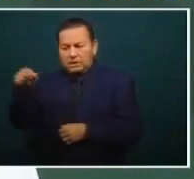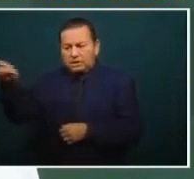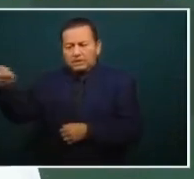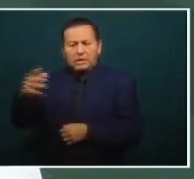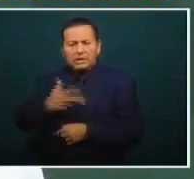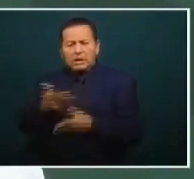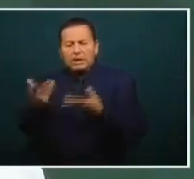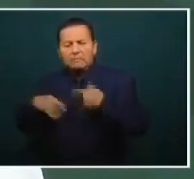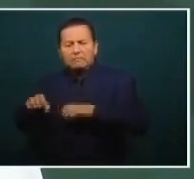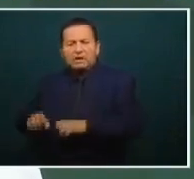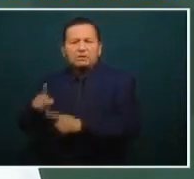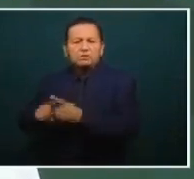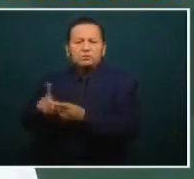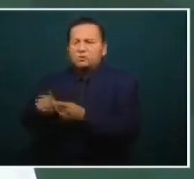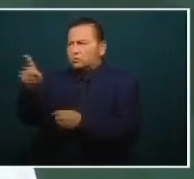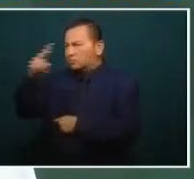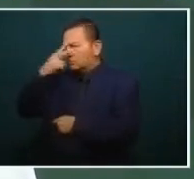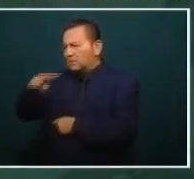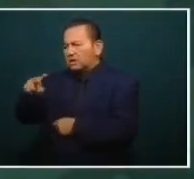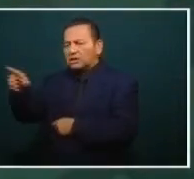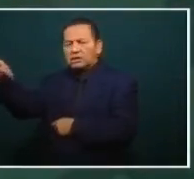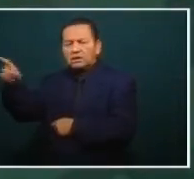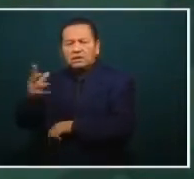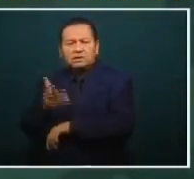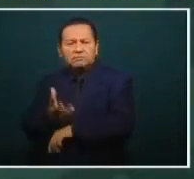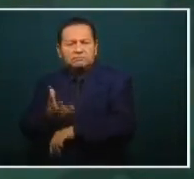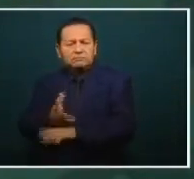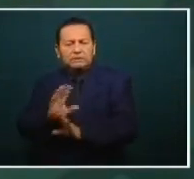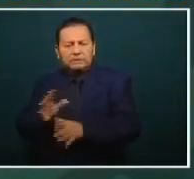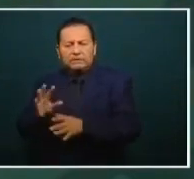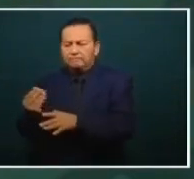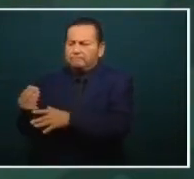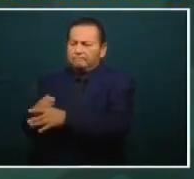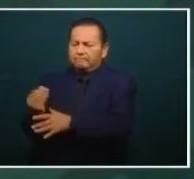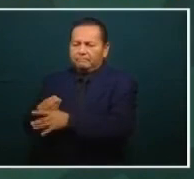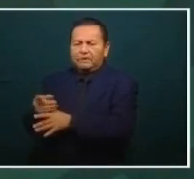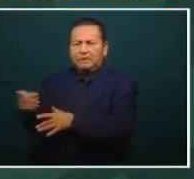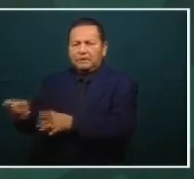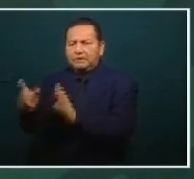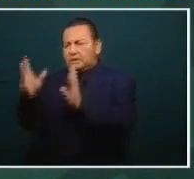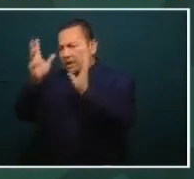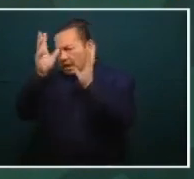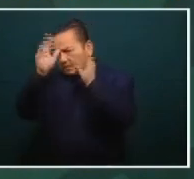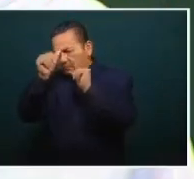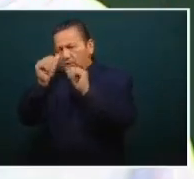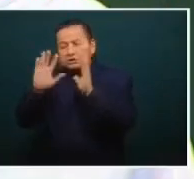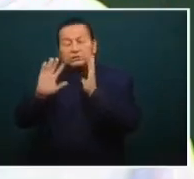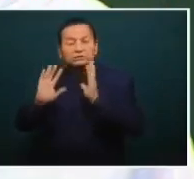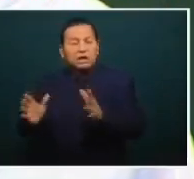Embassy of Mexico in the USA. And now,